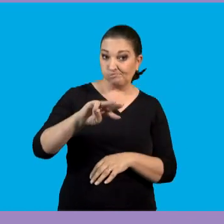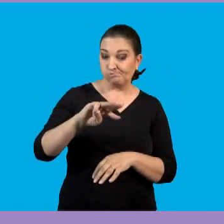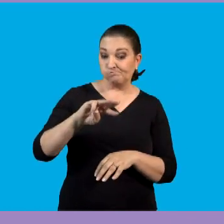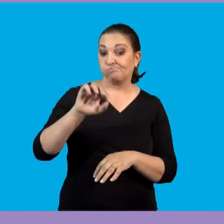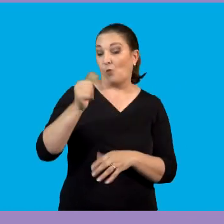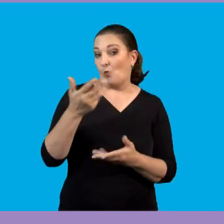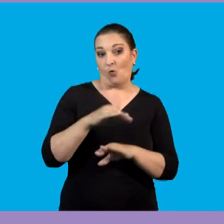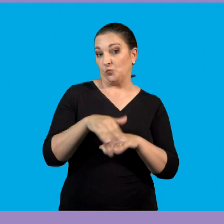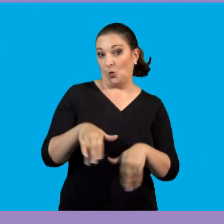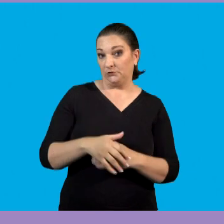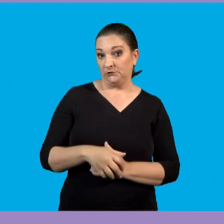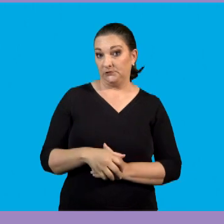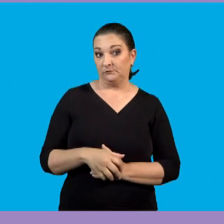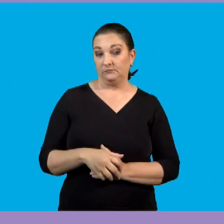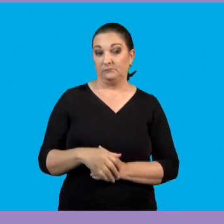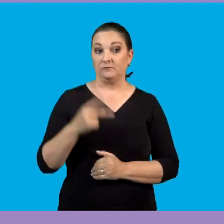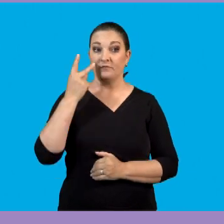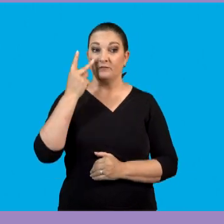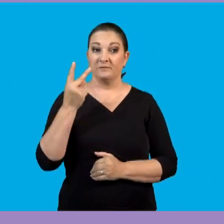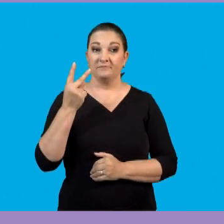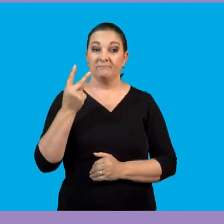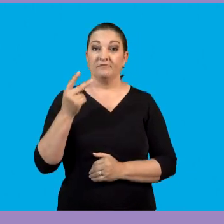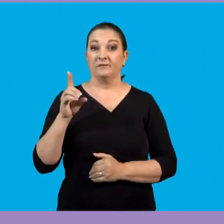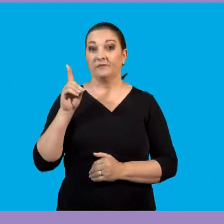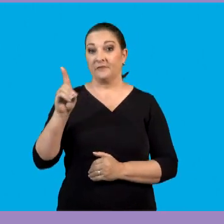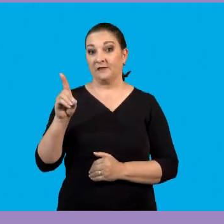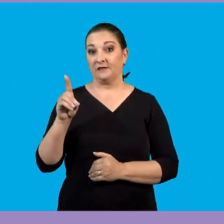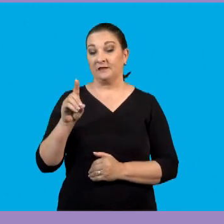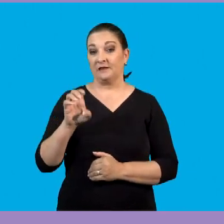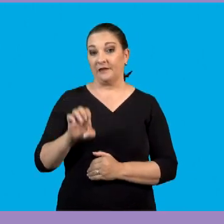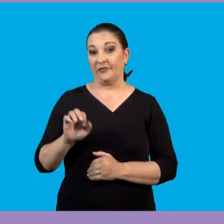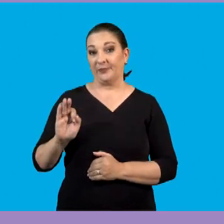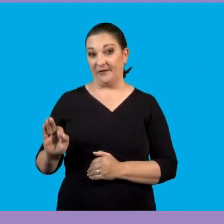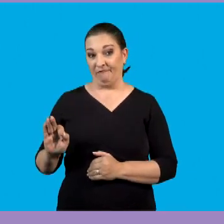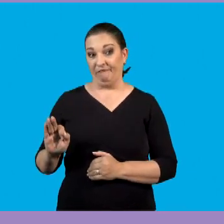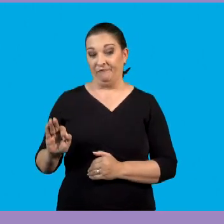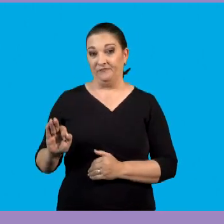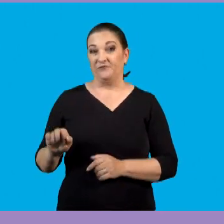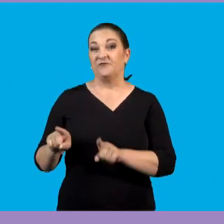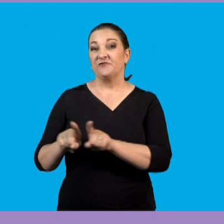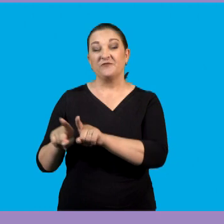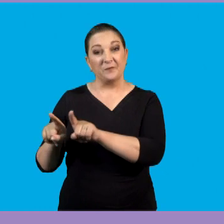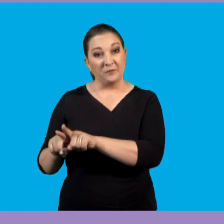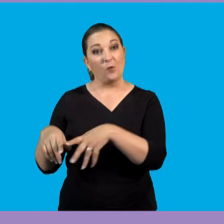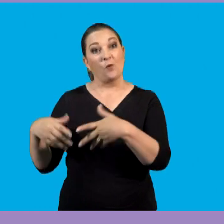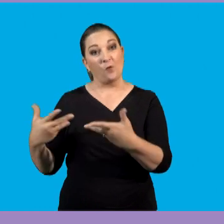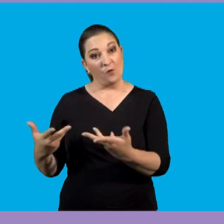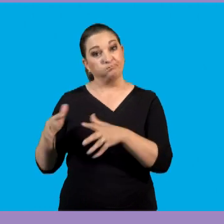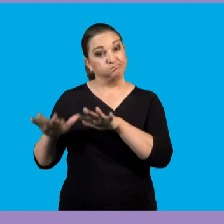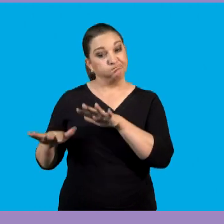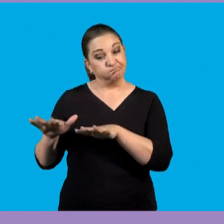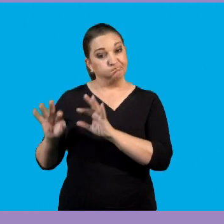congruent or not. So we need to see if triangle DEF is congruent to triangle